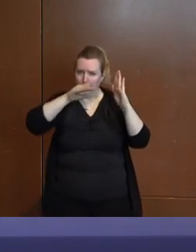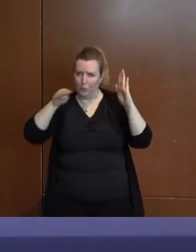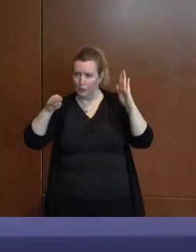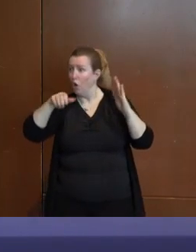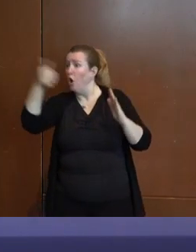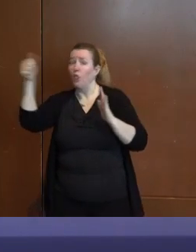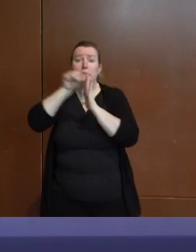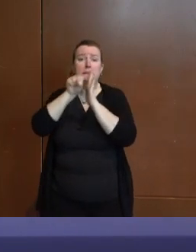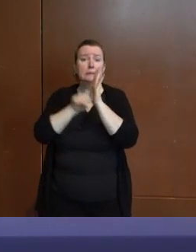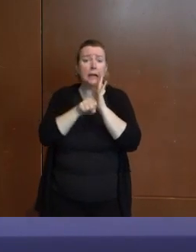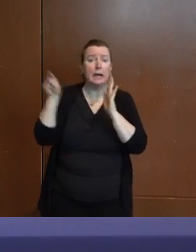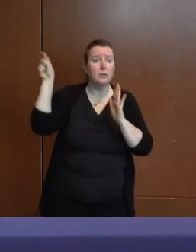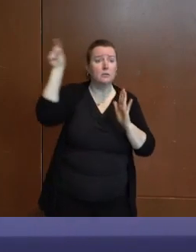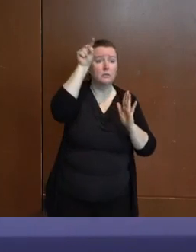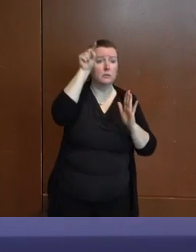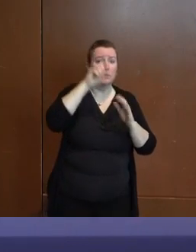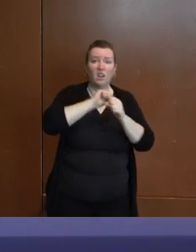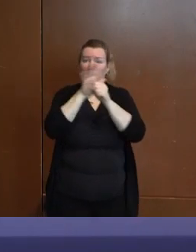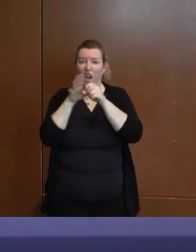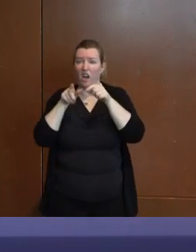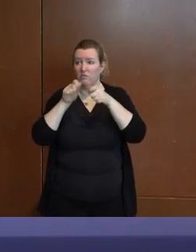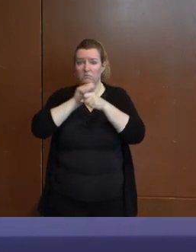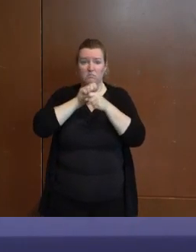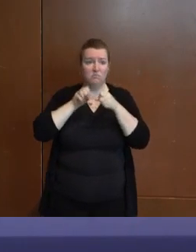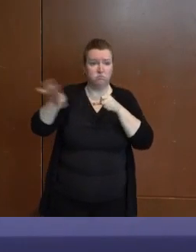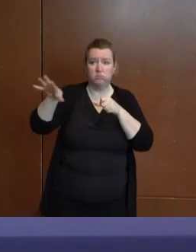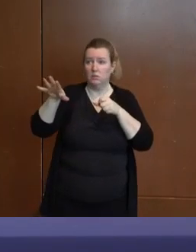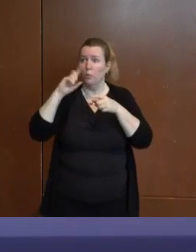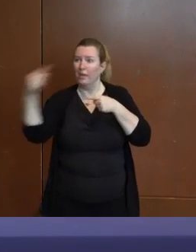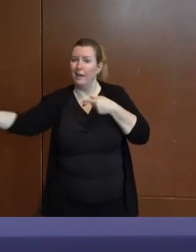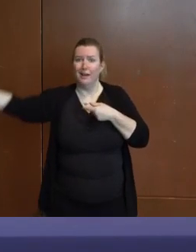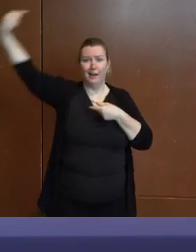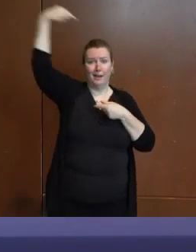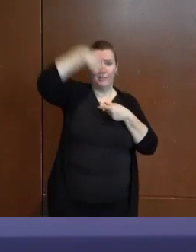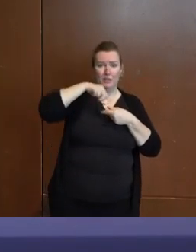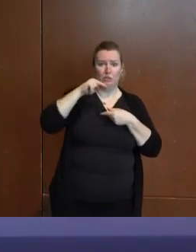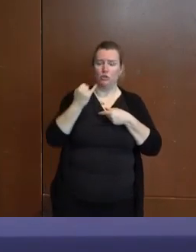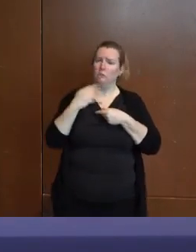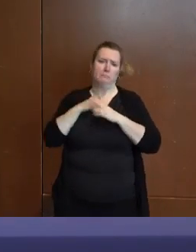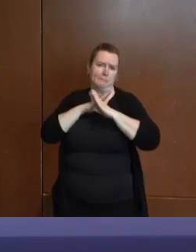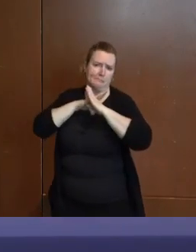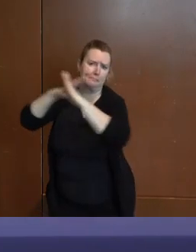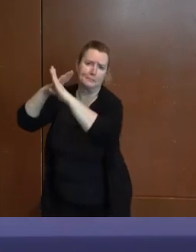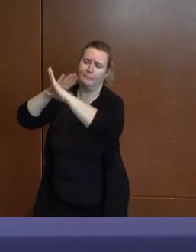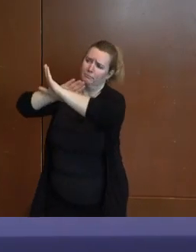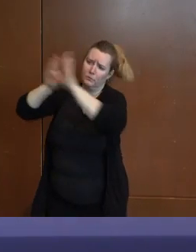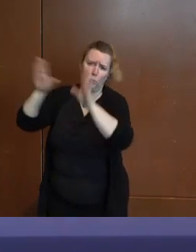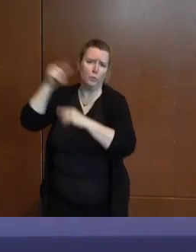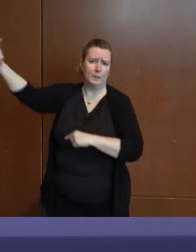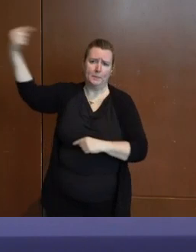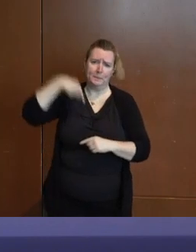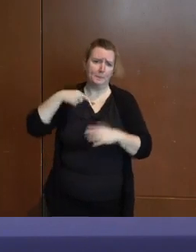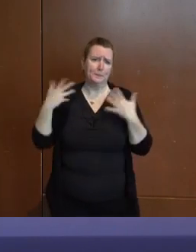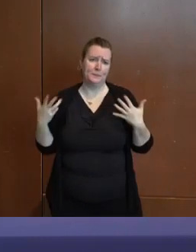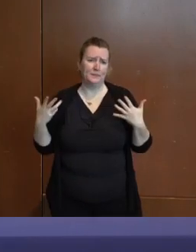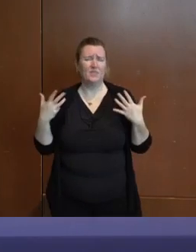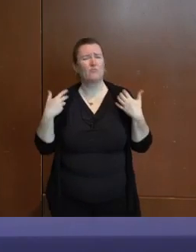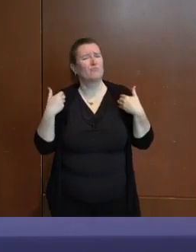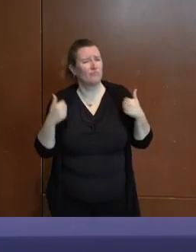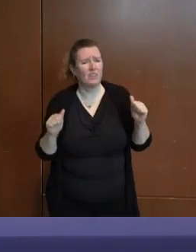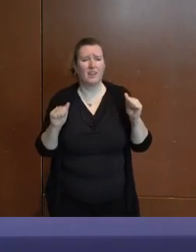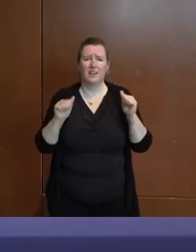either. But with all due respect to the states that aren't remotely as compliant as we are, or New York is, by example,